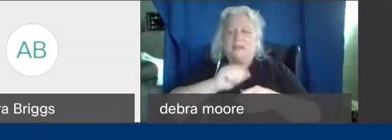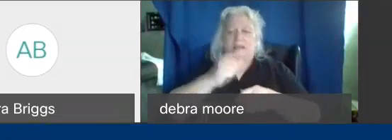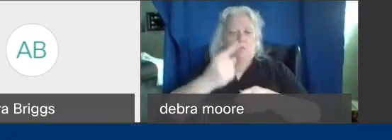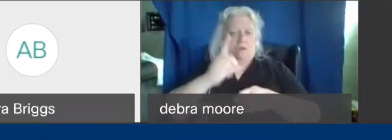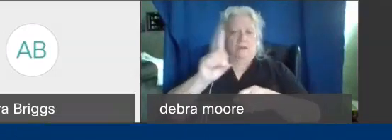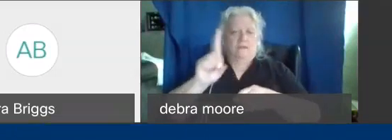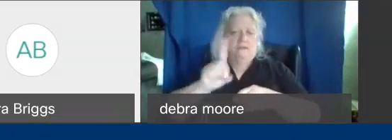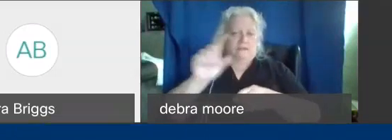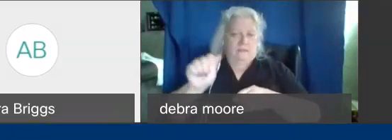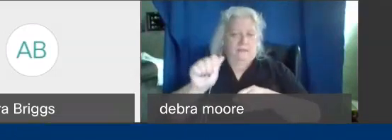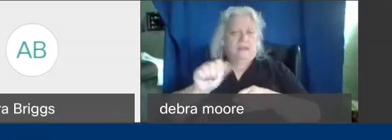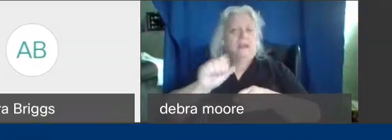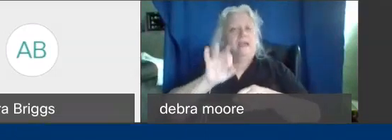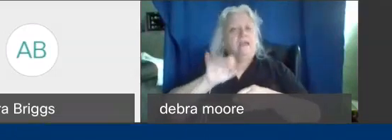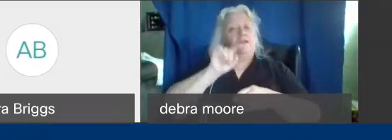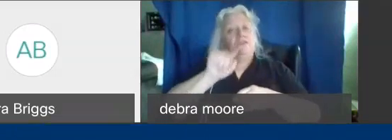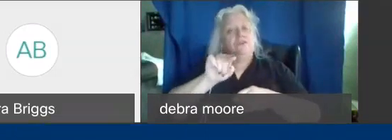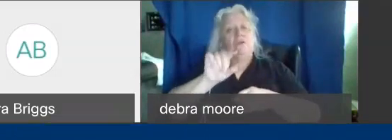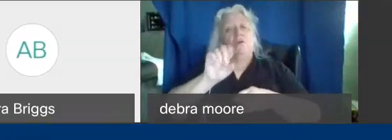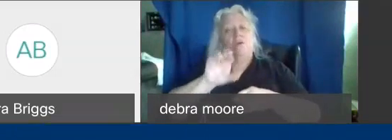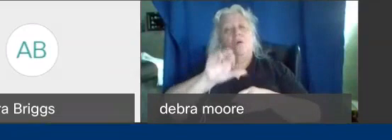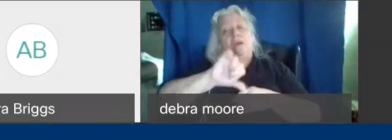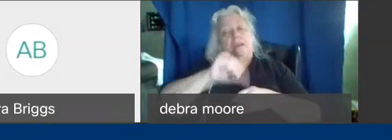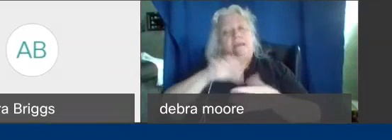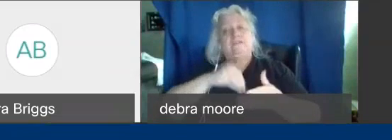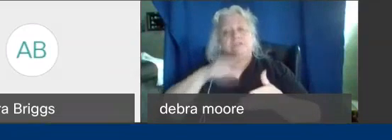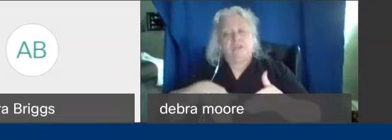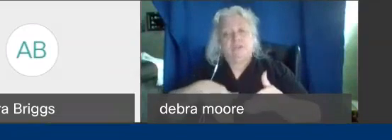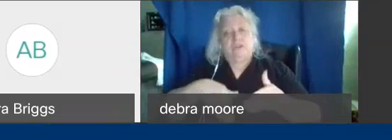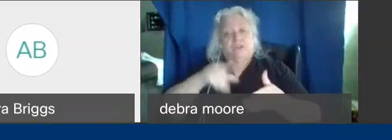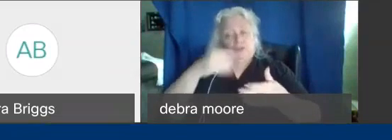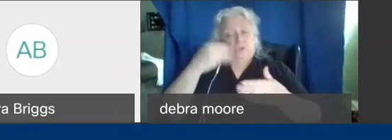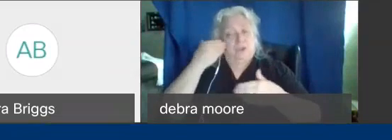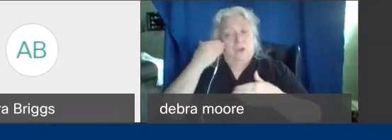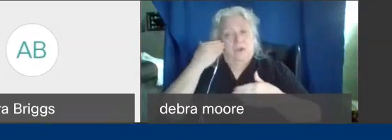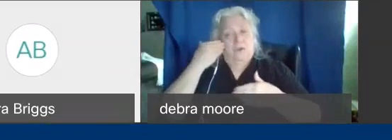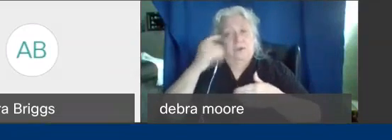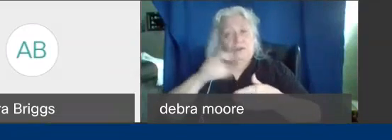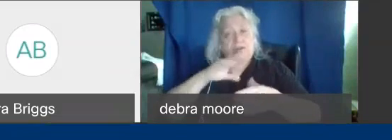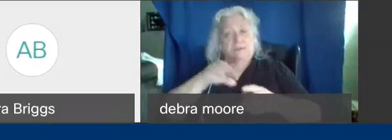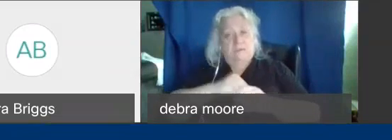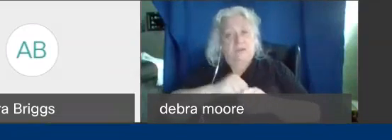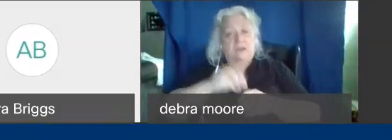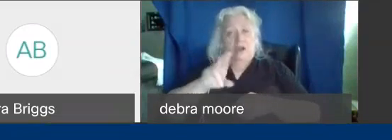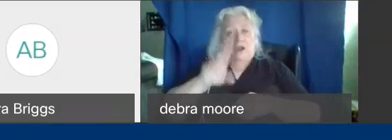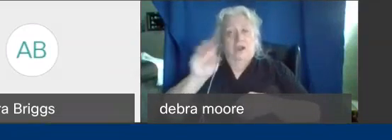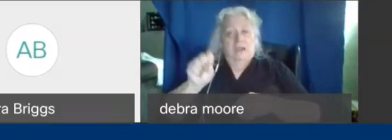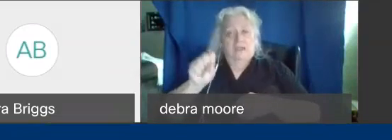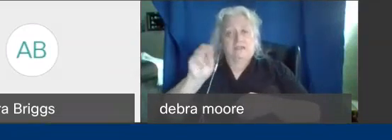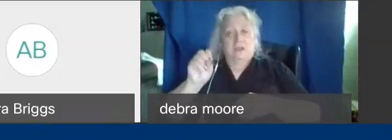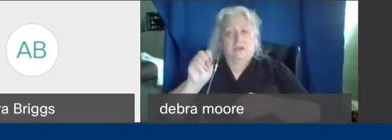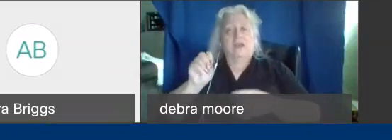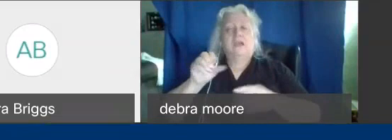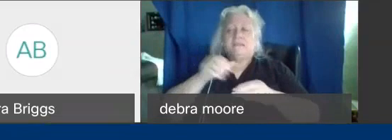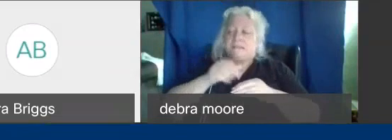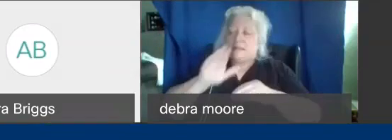participate. If you or any students you know do need any accommodations to participate in RSO activities, please refer them to the